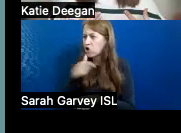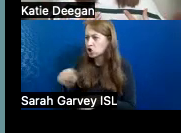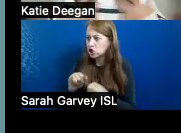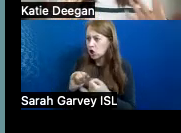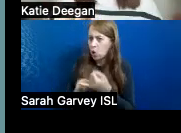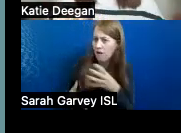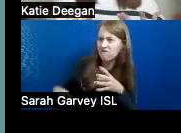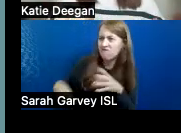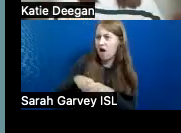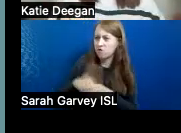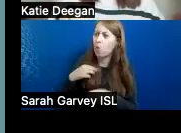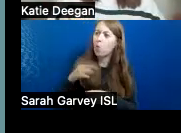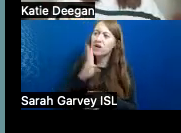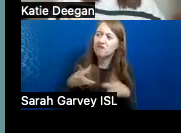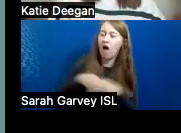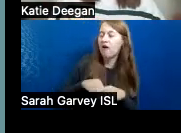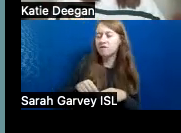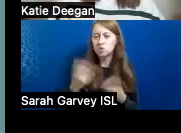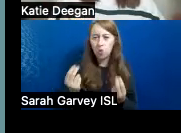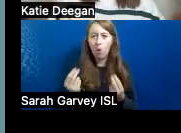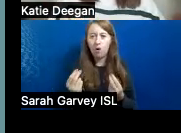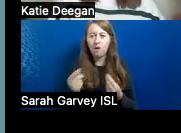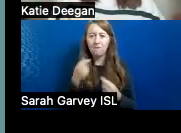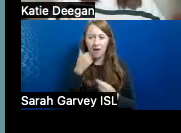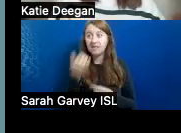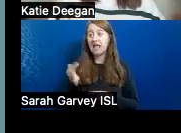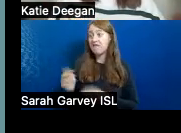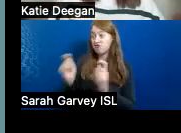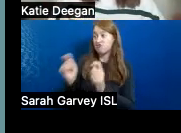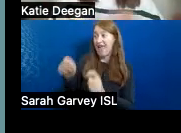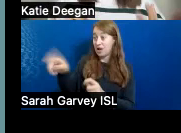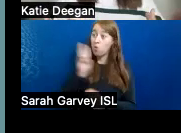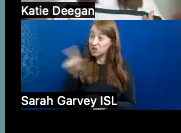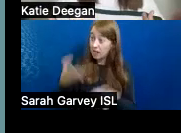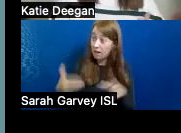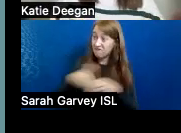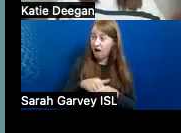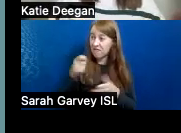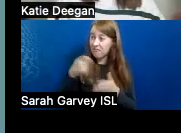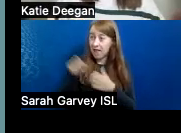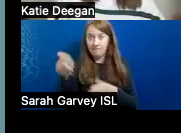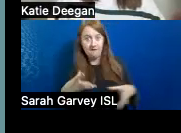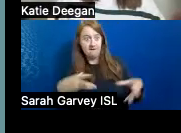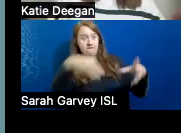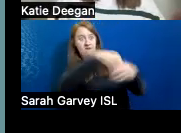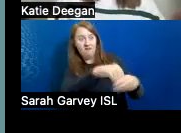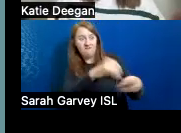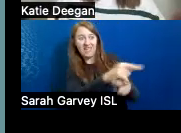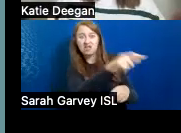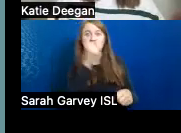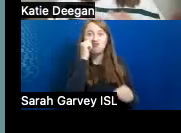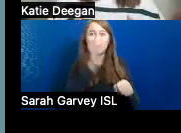that we weren't just throwing them into a system that was already kind of, you know, racist towards them,